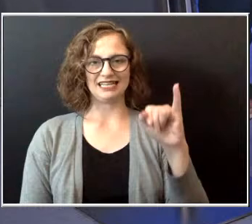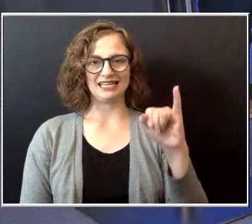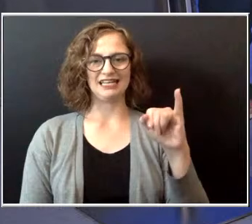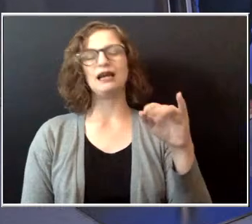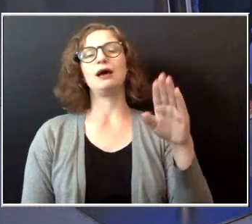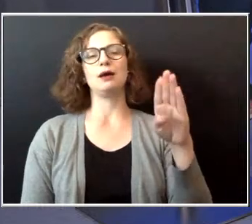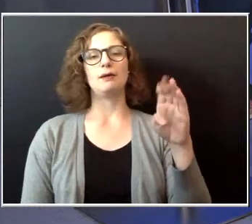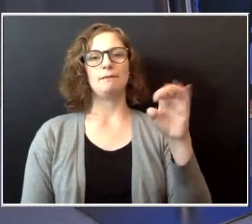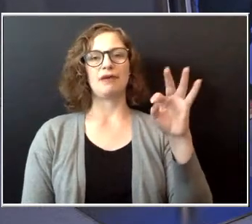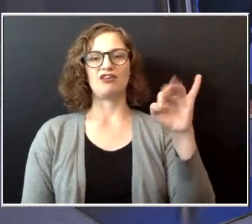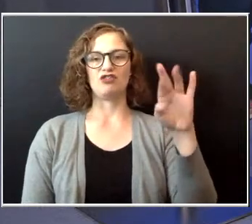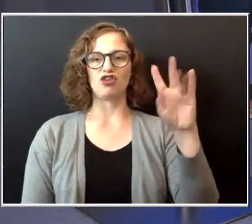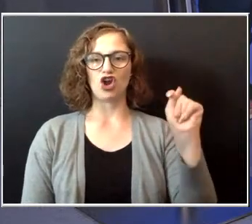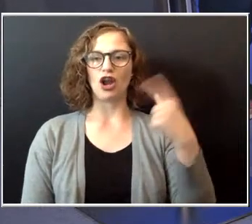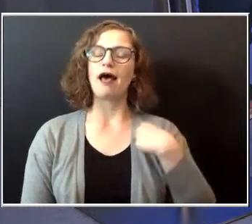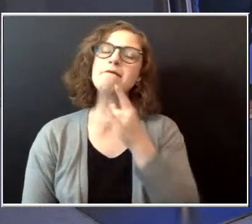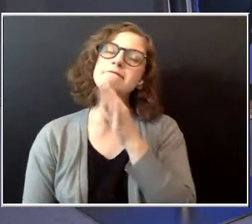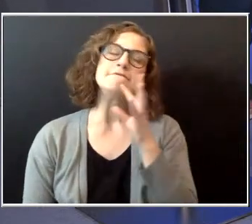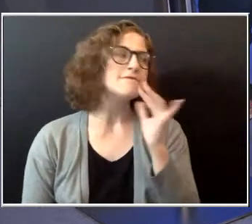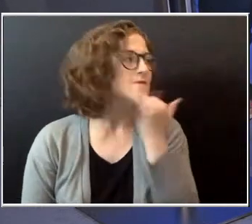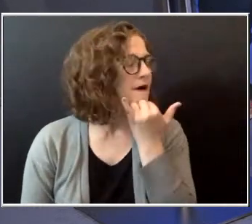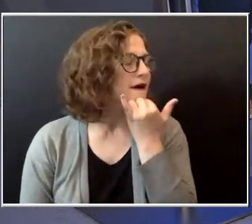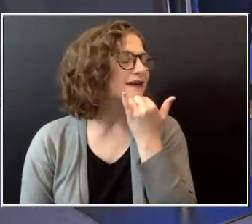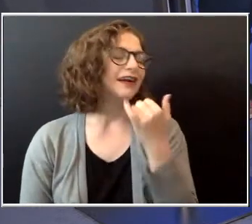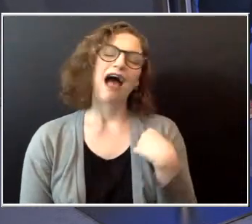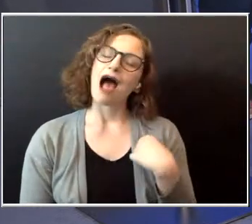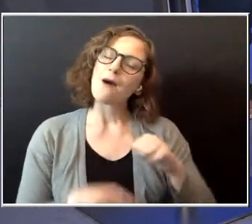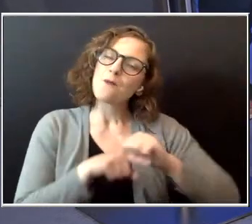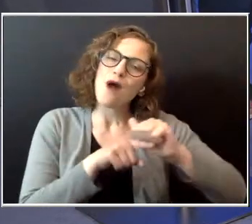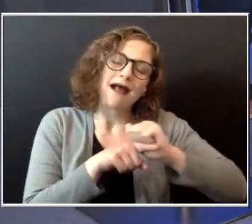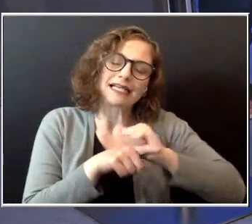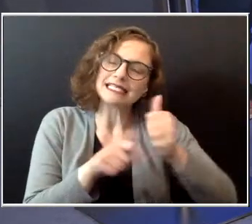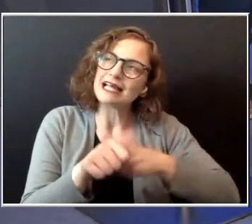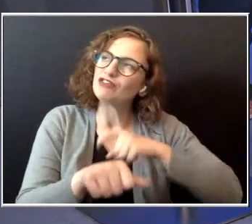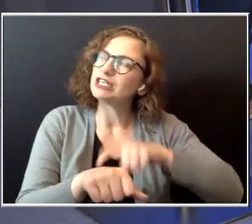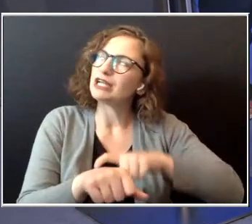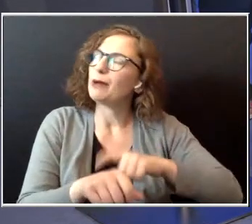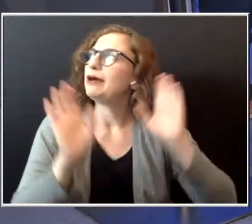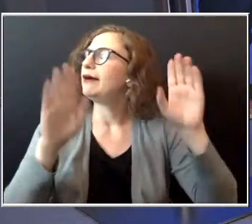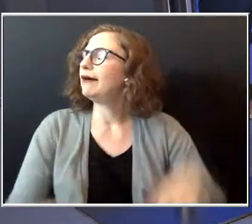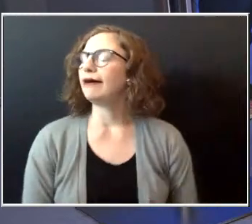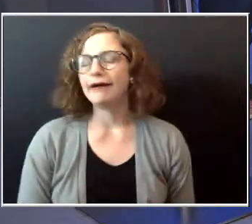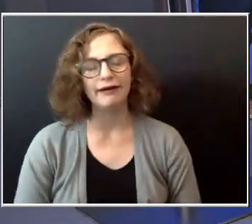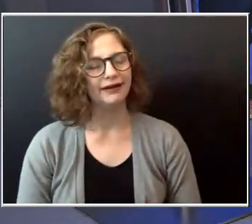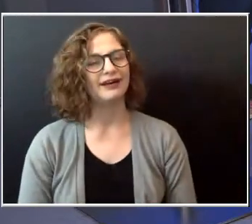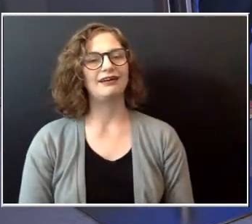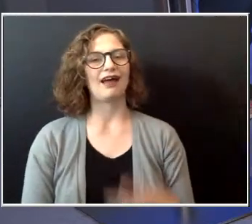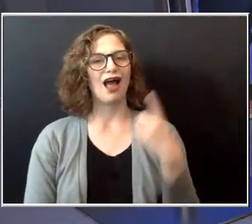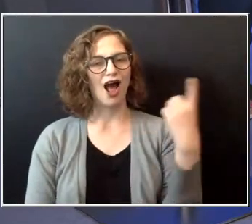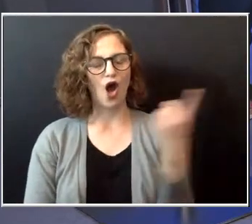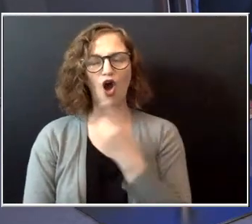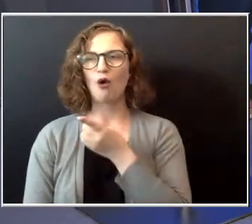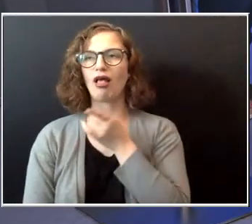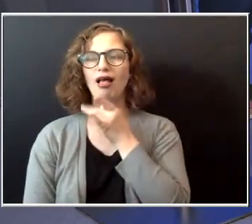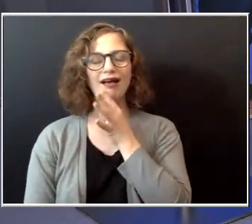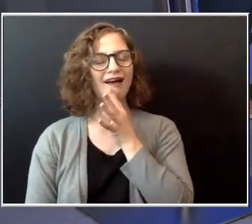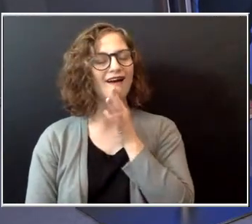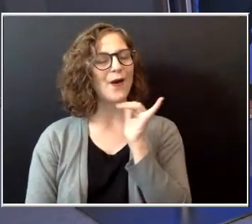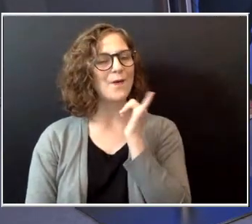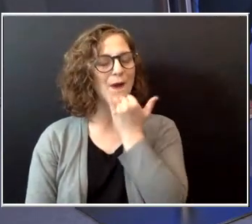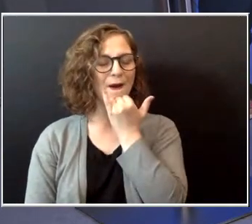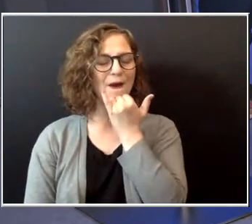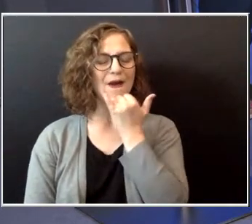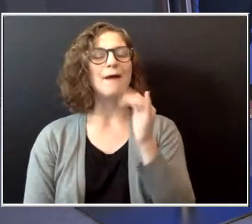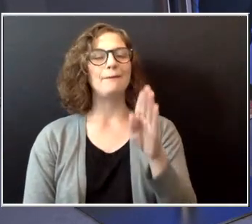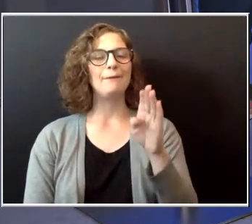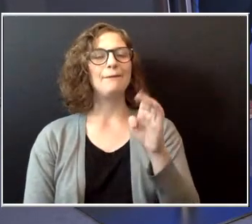last names before we get on the stage, right? But I do it every single day. And inevitably, something pops out of my mouth that was not the rehearsed plan.